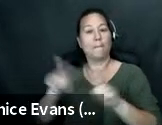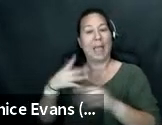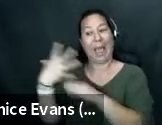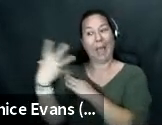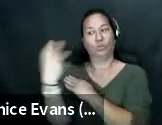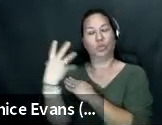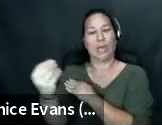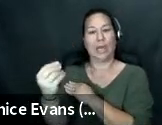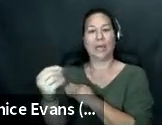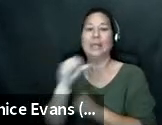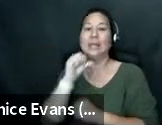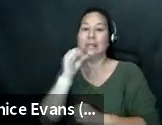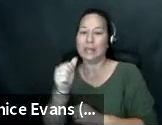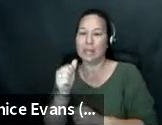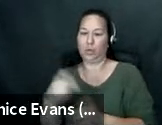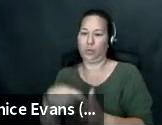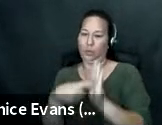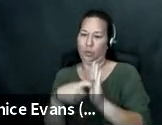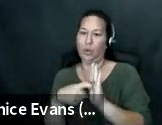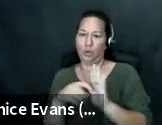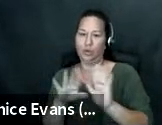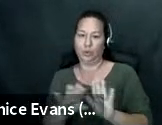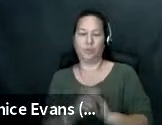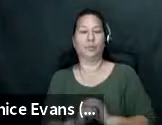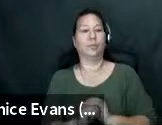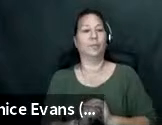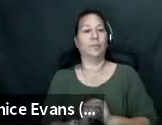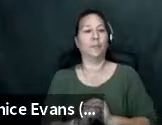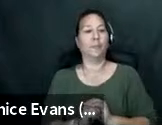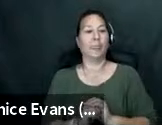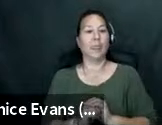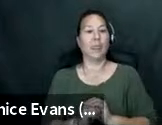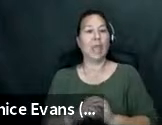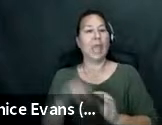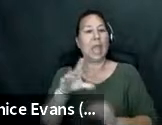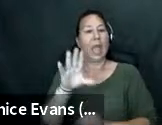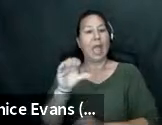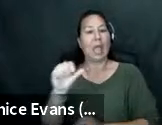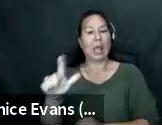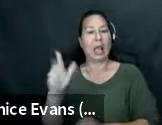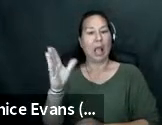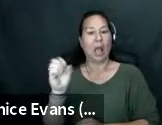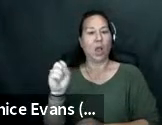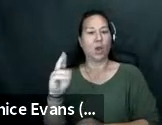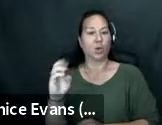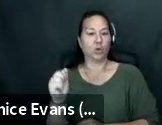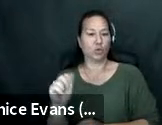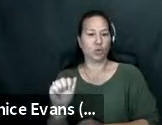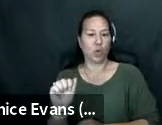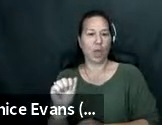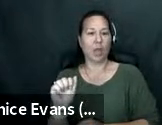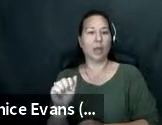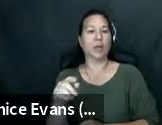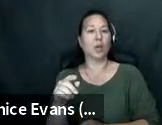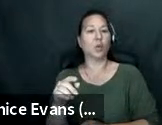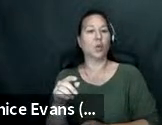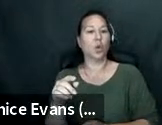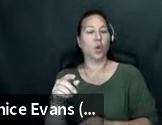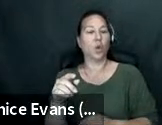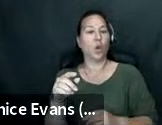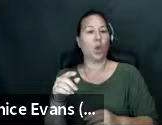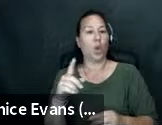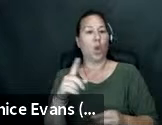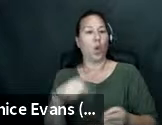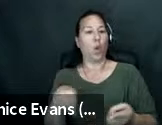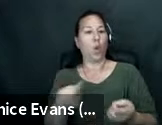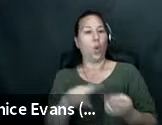site, Osha ETS requires all employees to wear face coverings indoors and outdoors when 6 feet